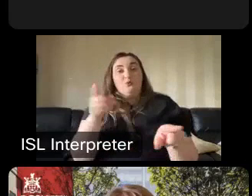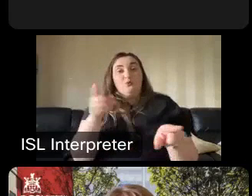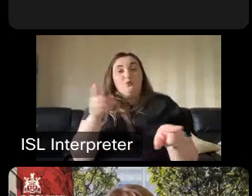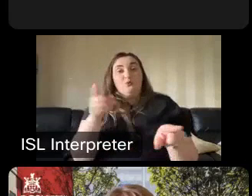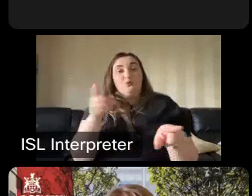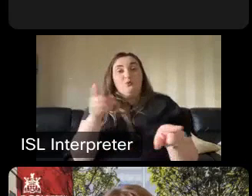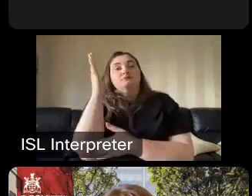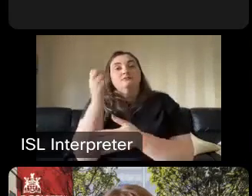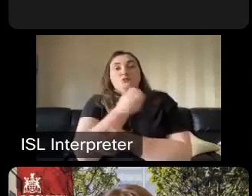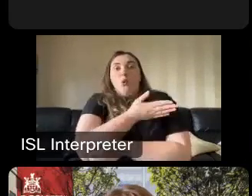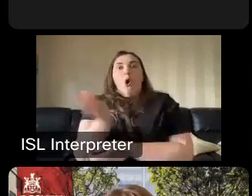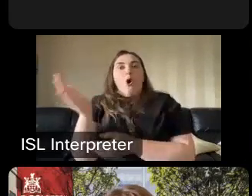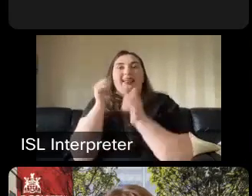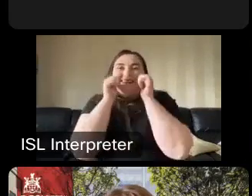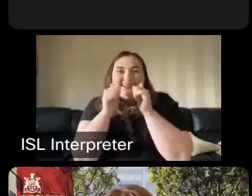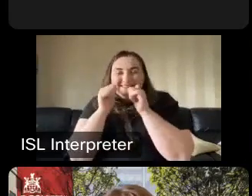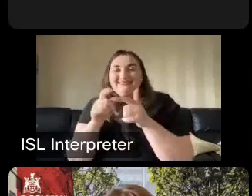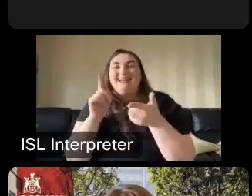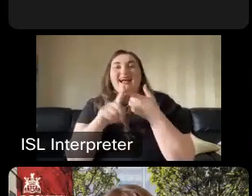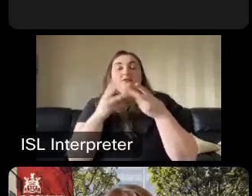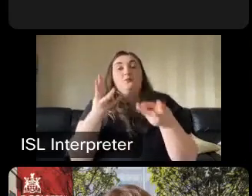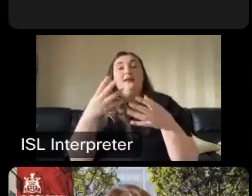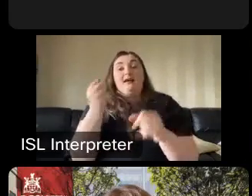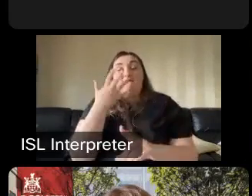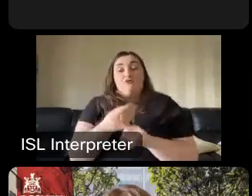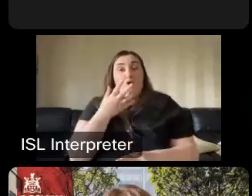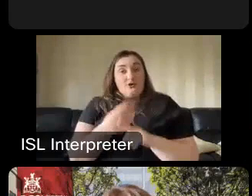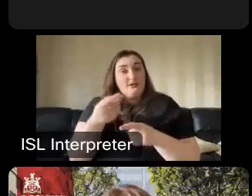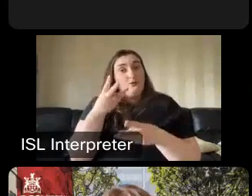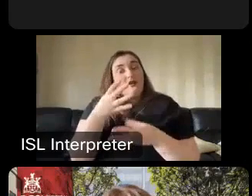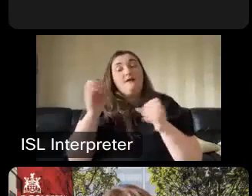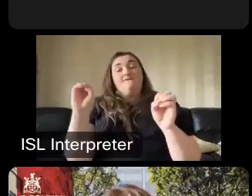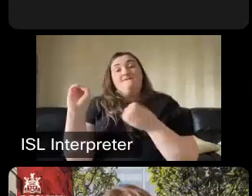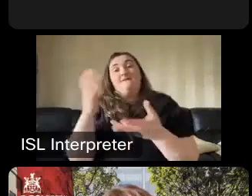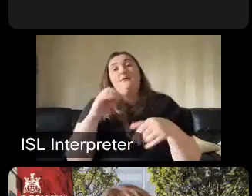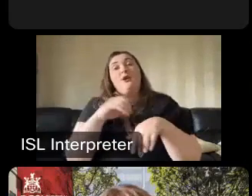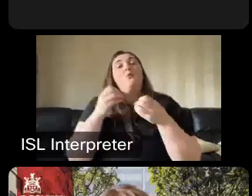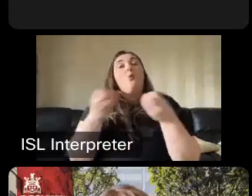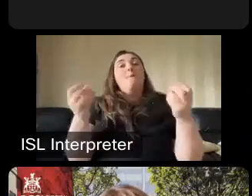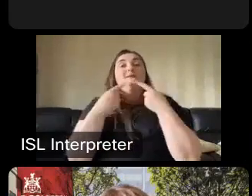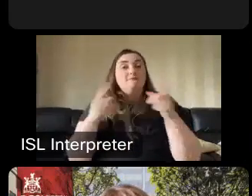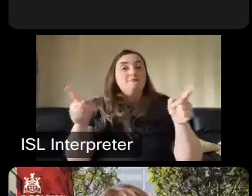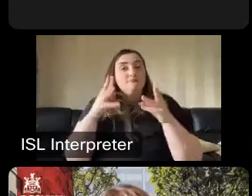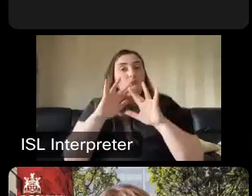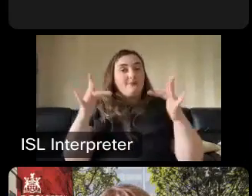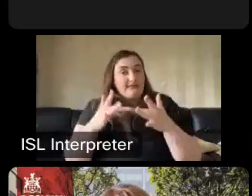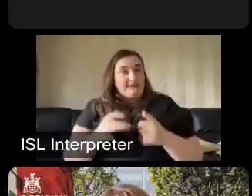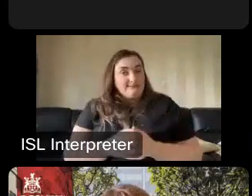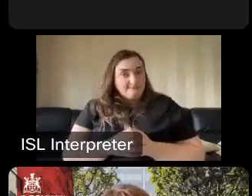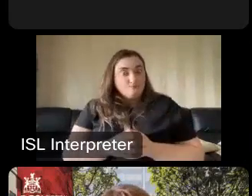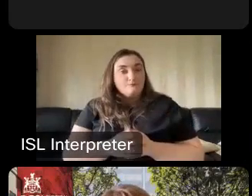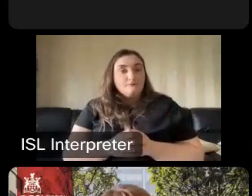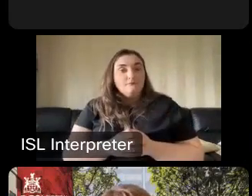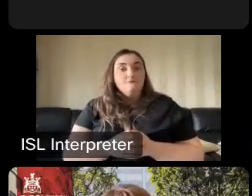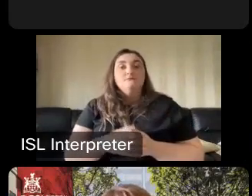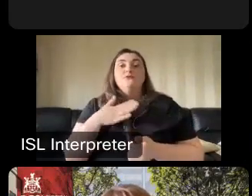and also the recording will be available on our Open Disclosure website. So just moving on, thank you